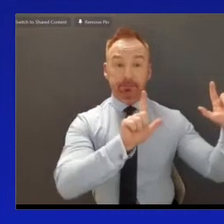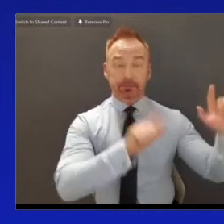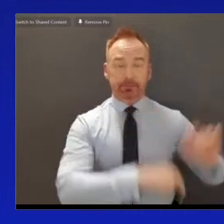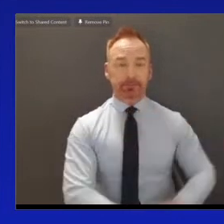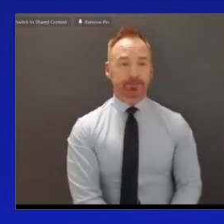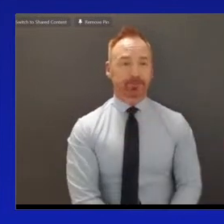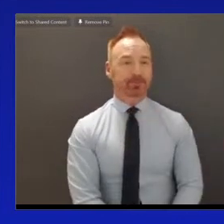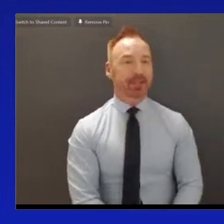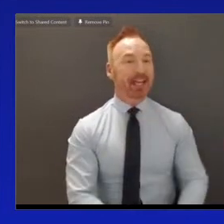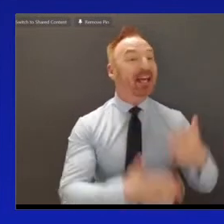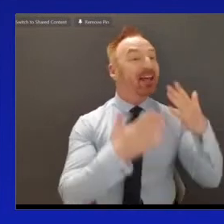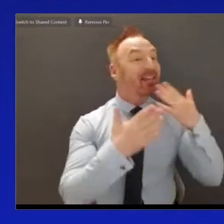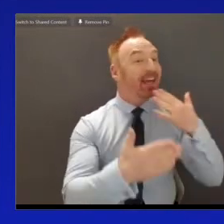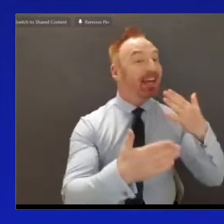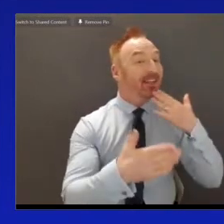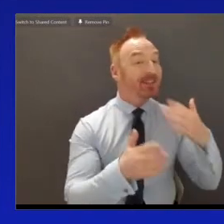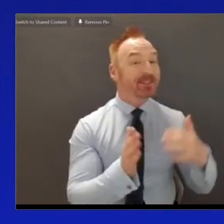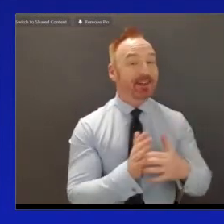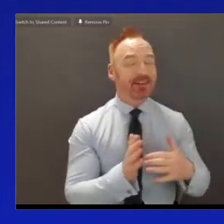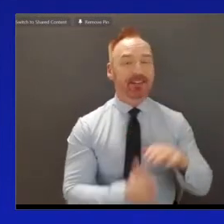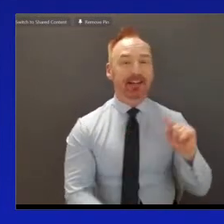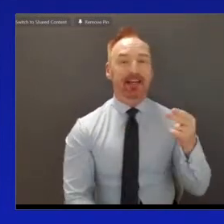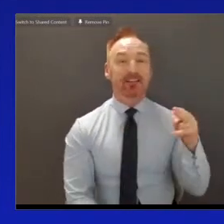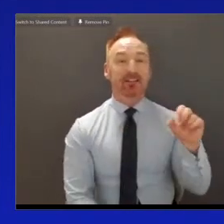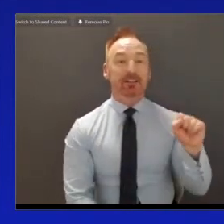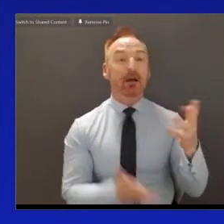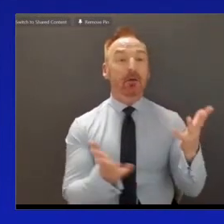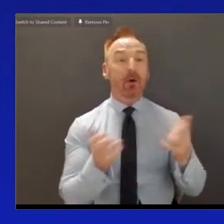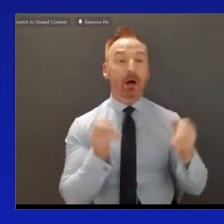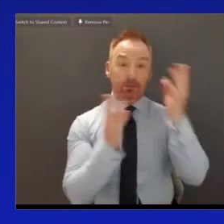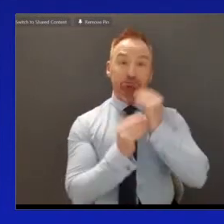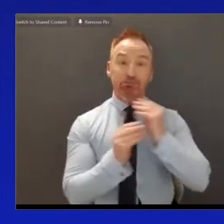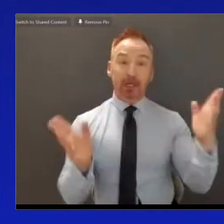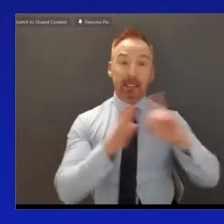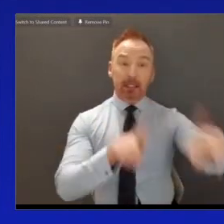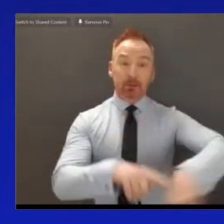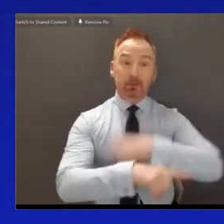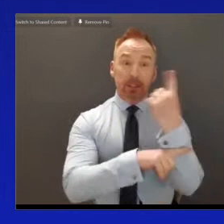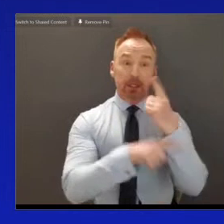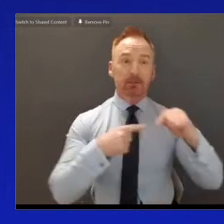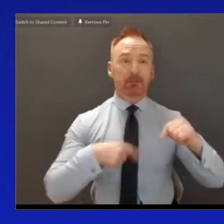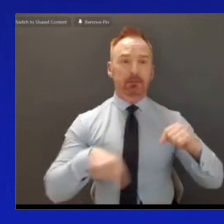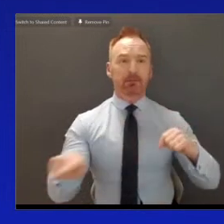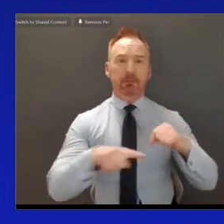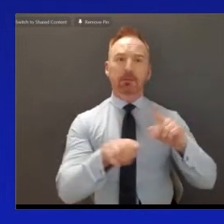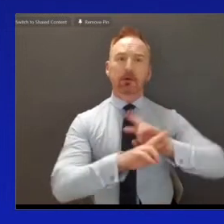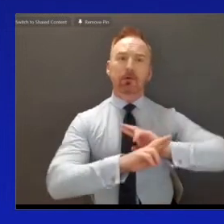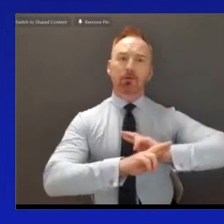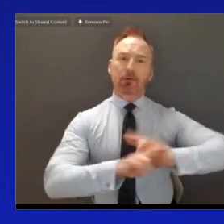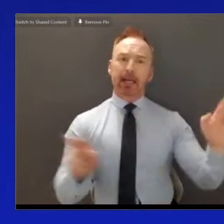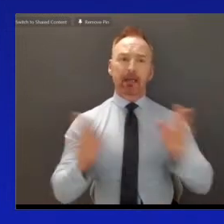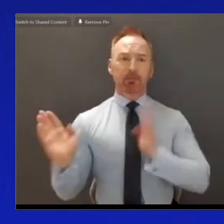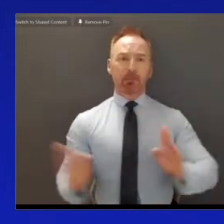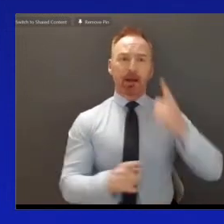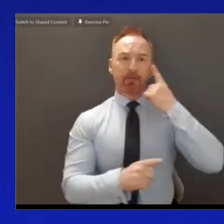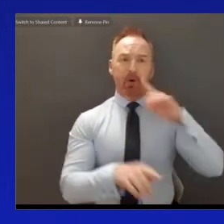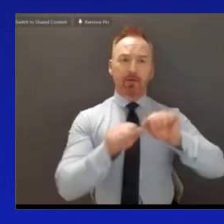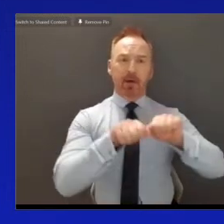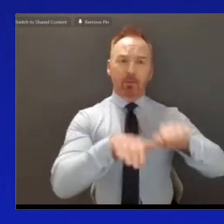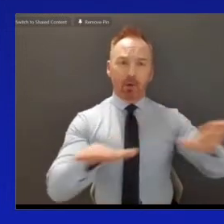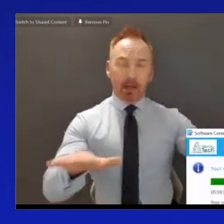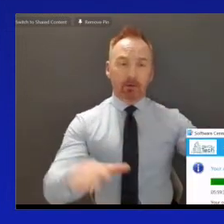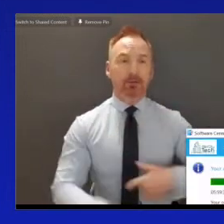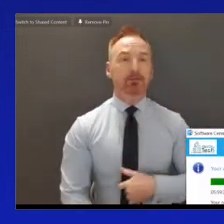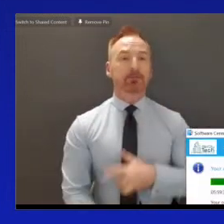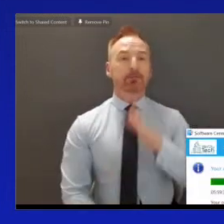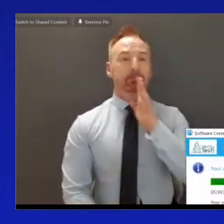Thank you, Dr. Etches. I also want to assure everyone today that we are ready and prepared for this rollout. Aujourd'hui, je tiens à vous assurer